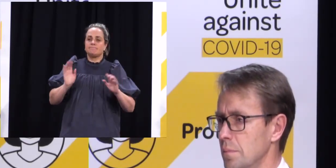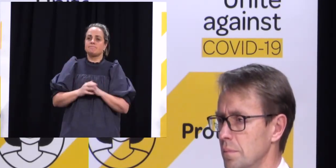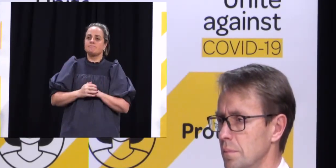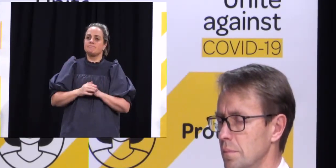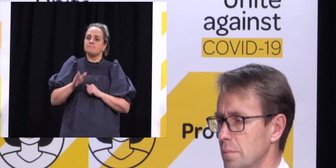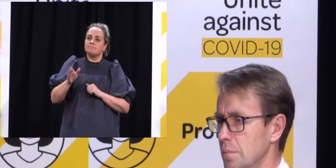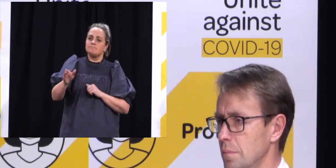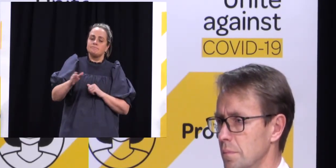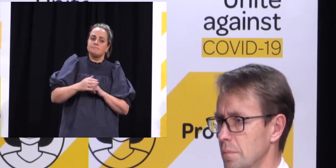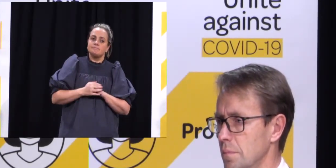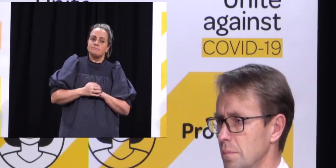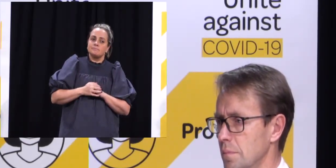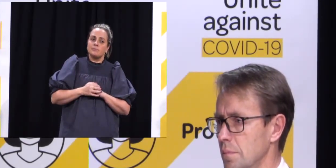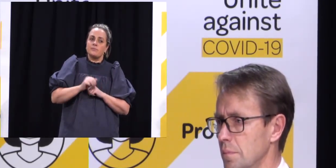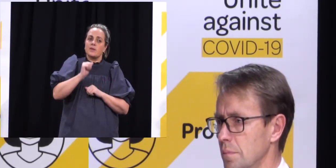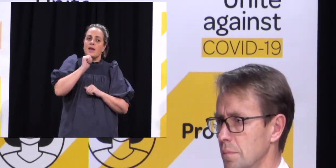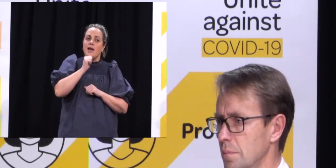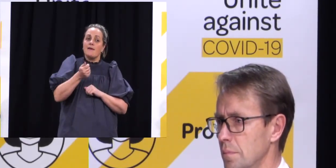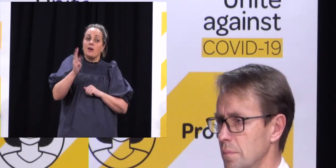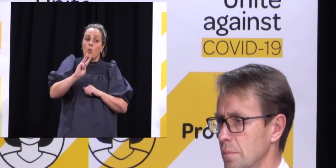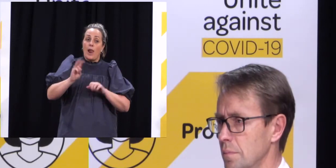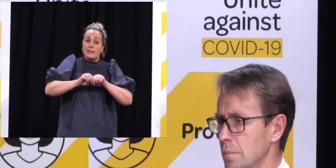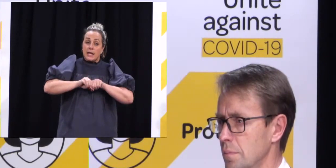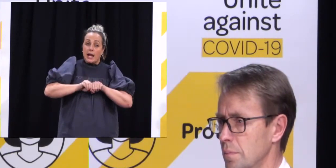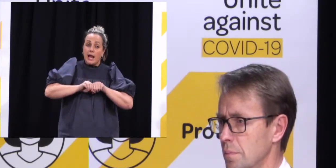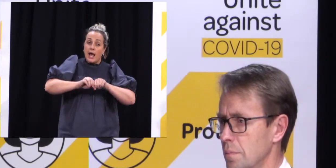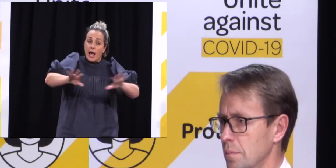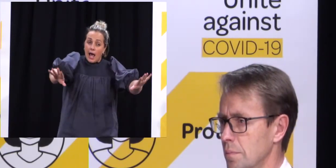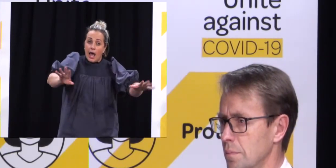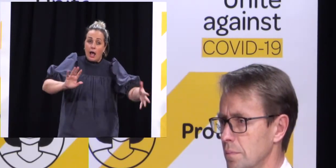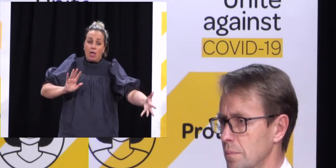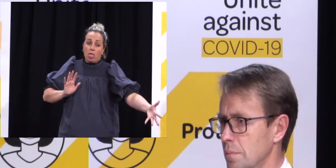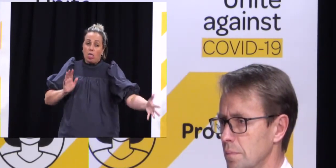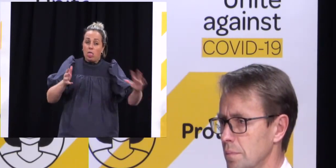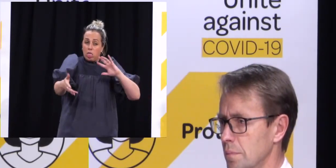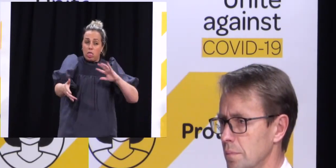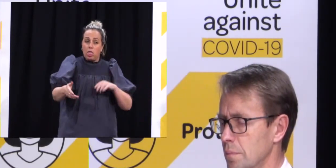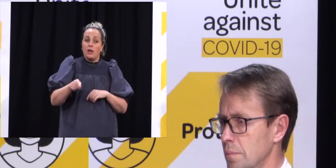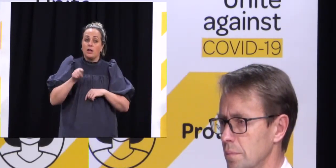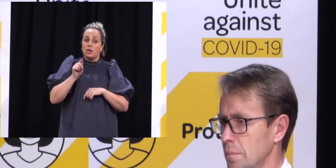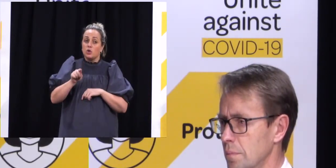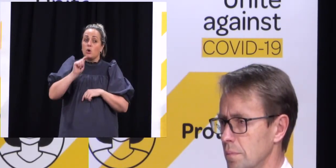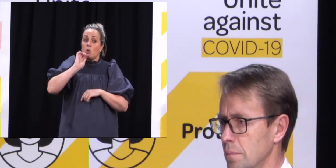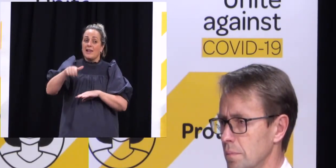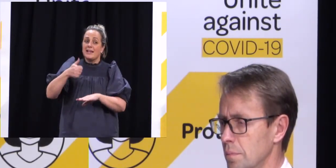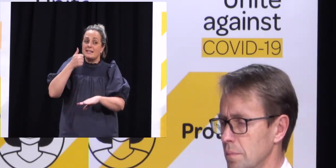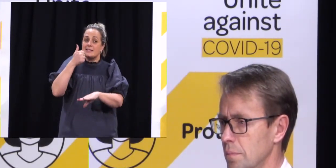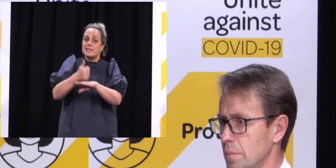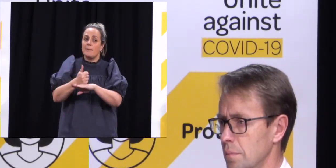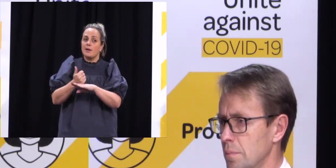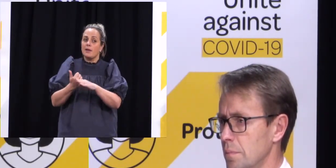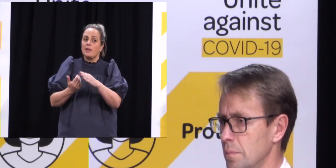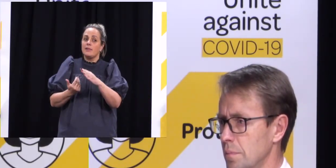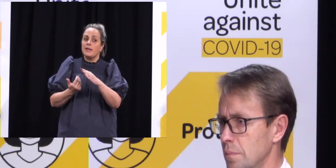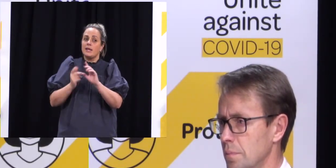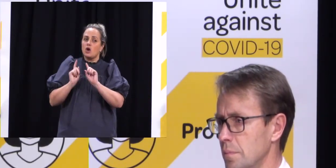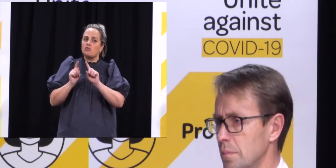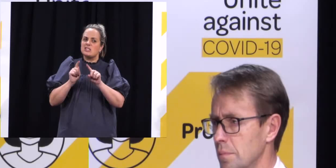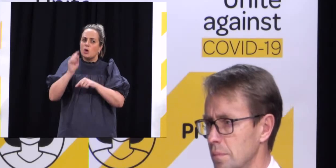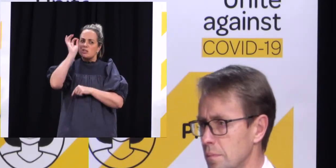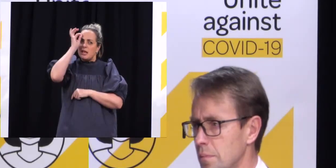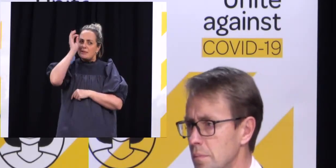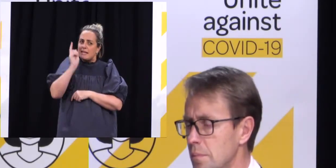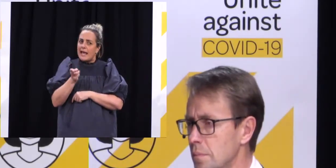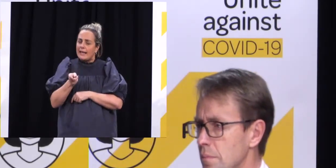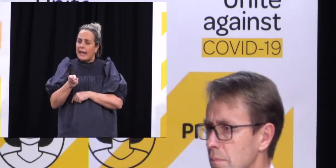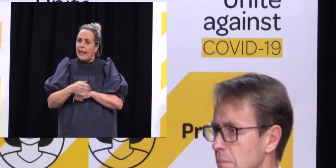lockdowns extended, would you consider setting up the Epidemic Response Committee again to give the opposition that chance, as opposed to government-run